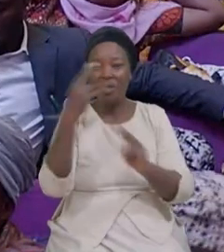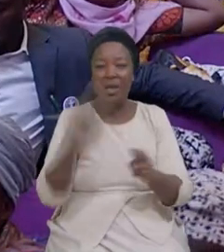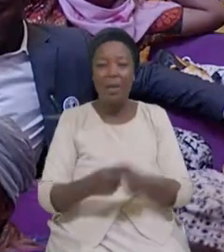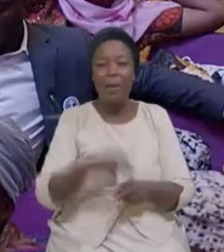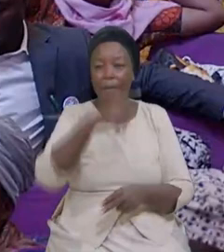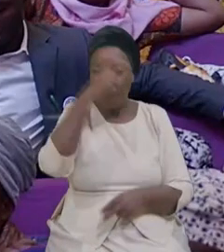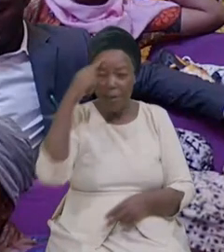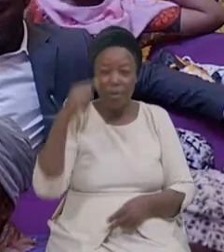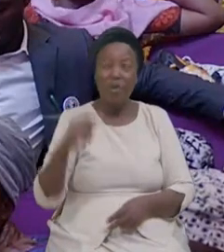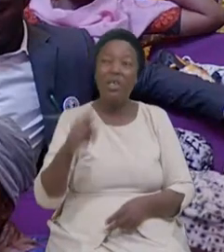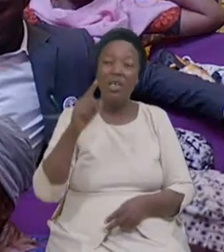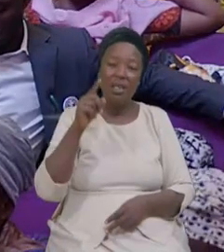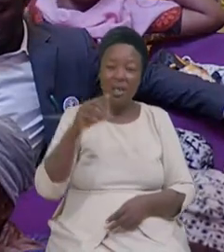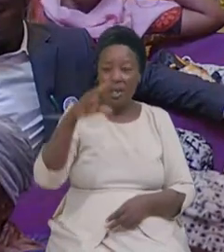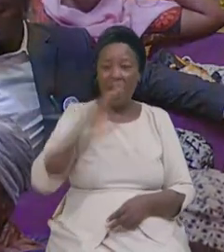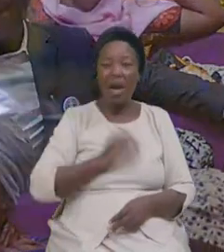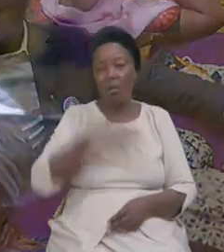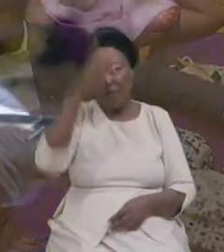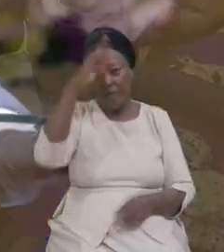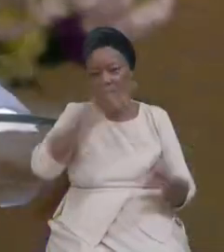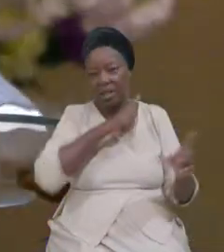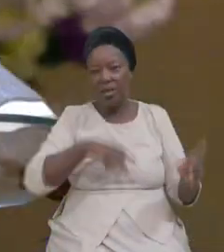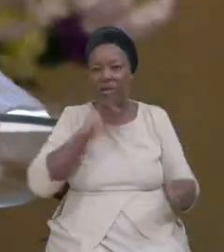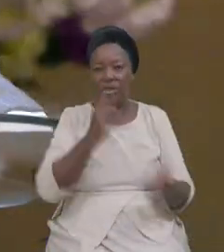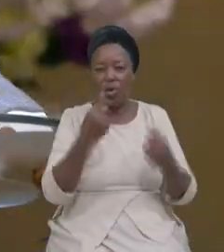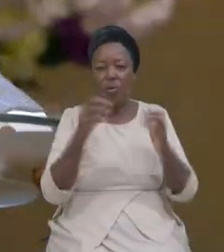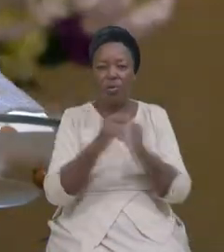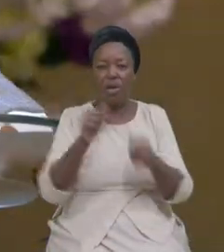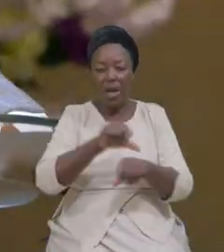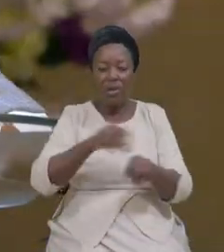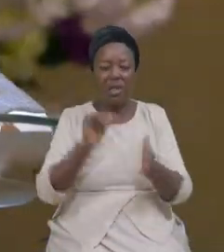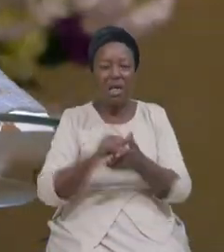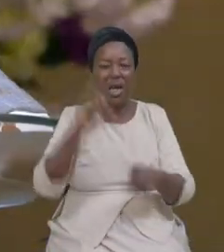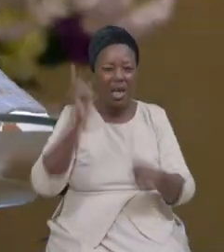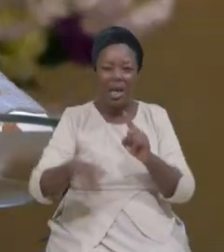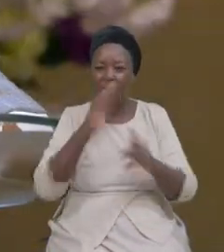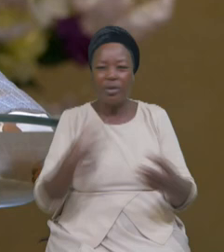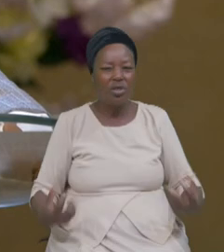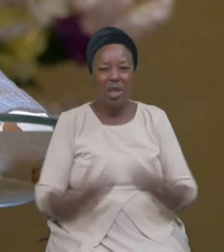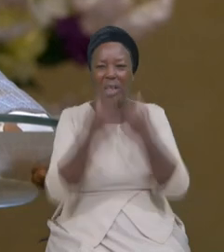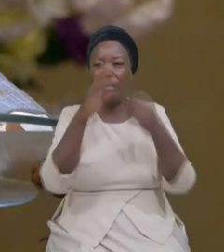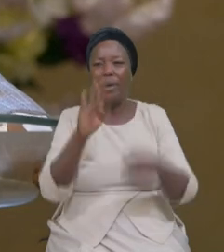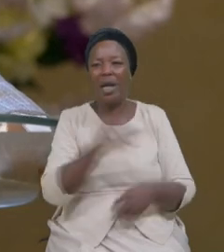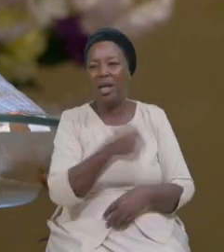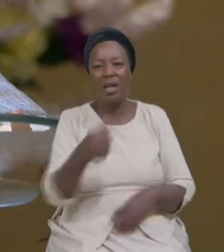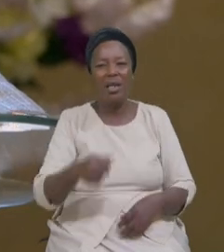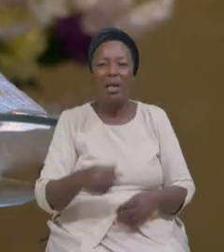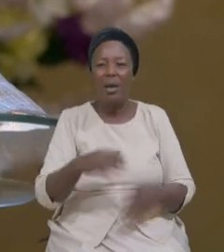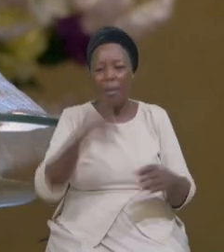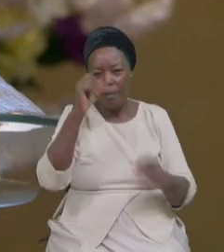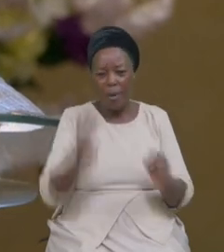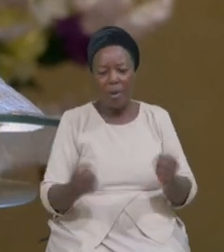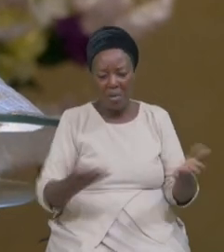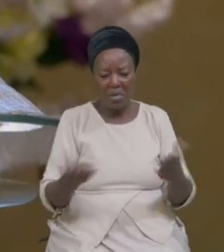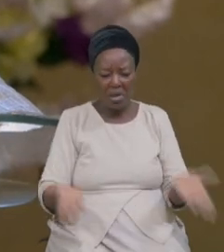Because he's praying with anointing that cannot be challenged by any power, either on earth,